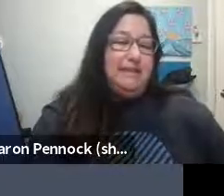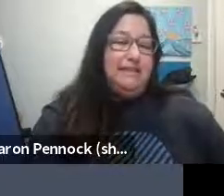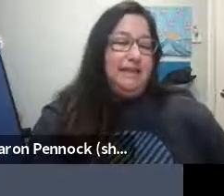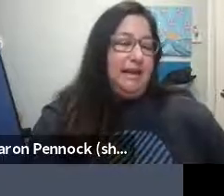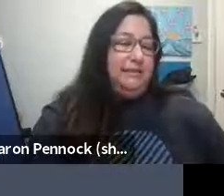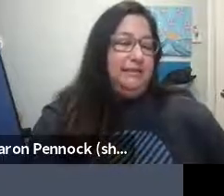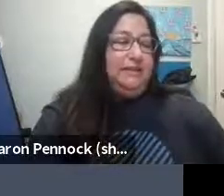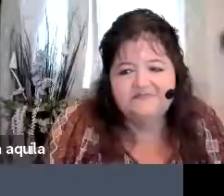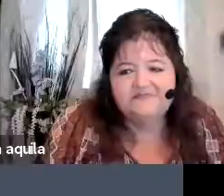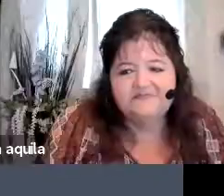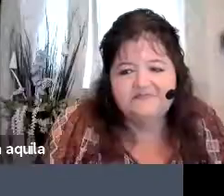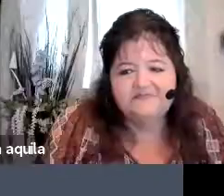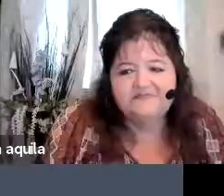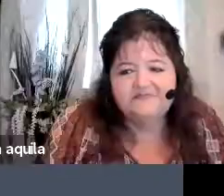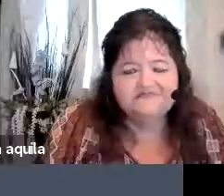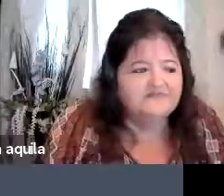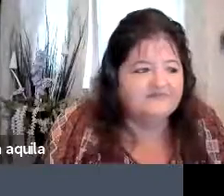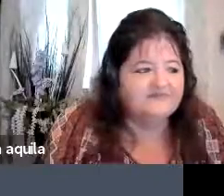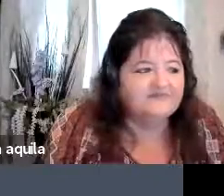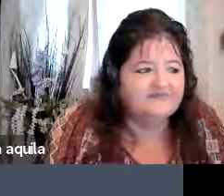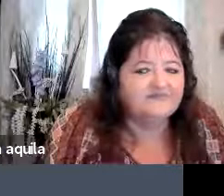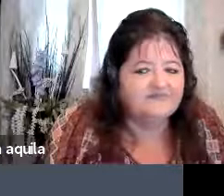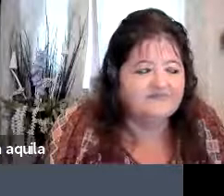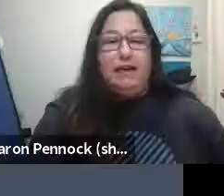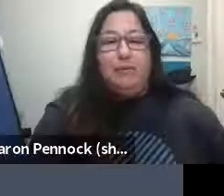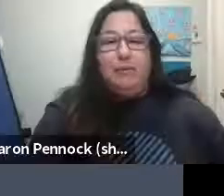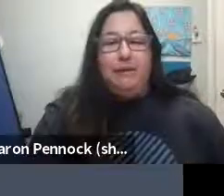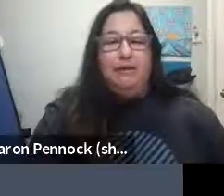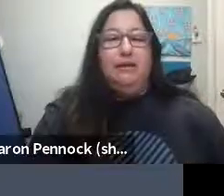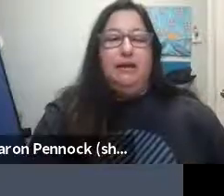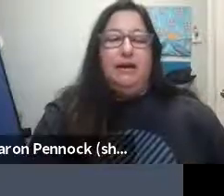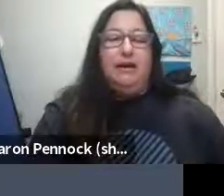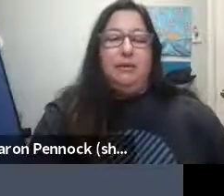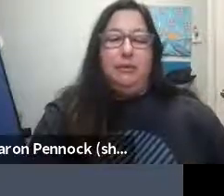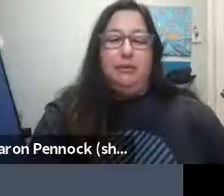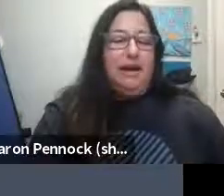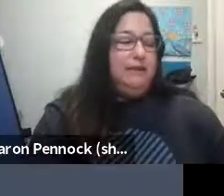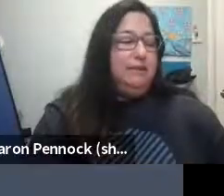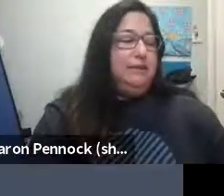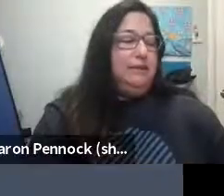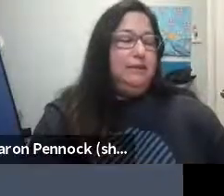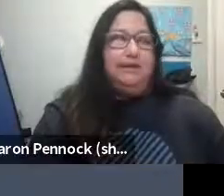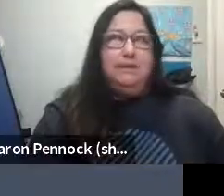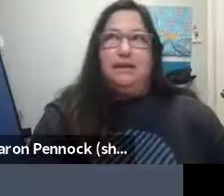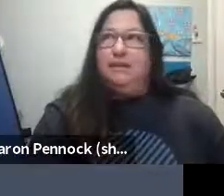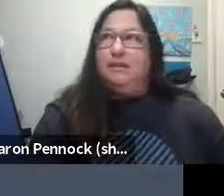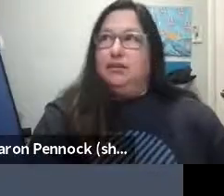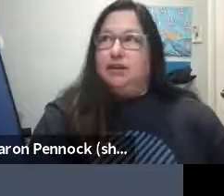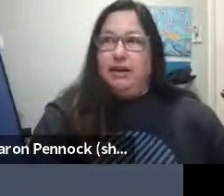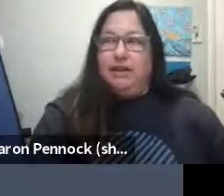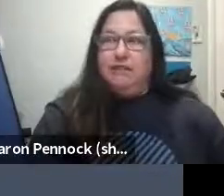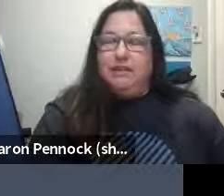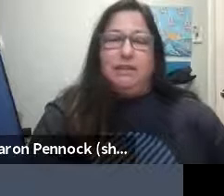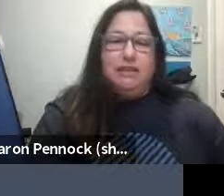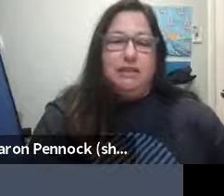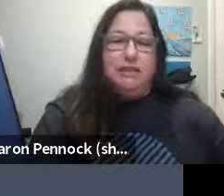both sides of the aisle. In fact, as Alan mentioned, it will be introduced by a Republican member of the House, who is the